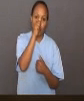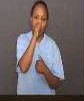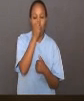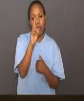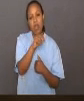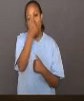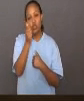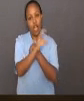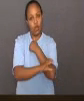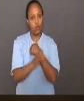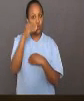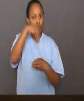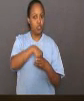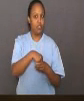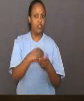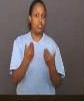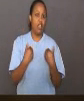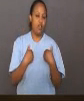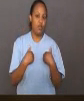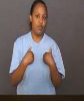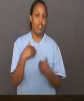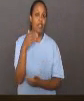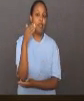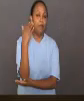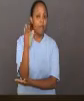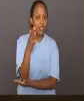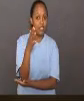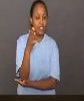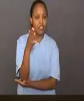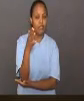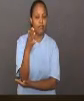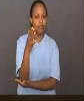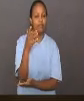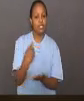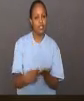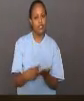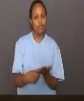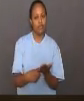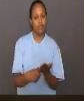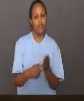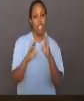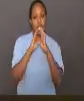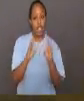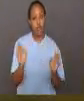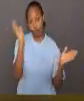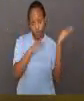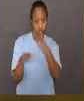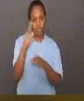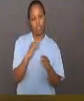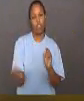other countries, such as Ethiopia, could also be a security risk.